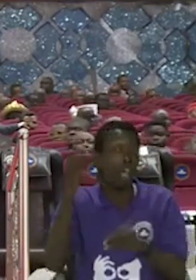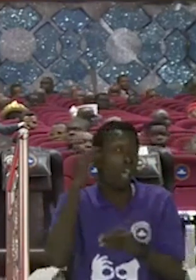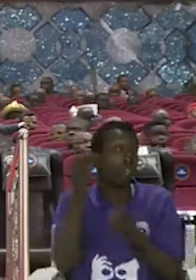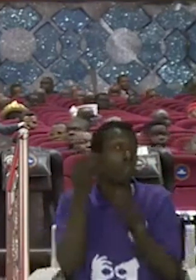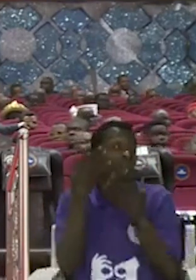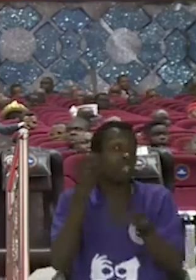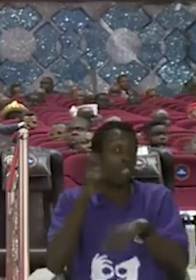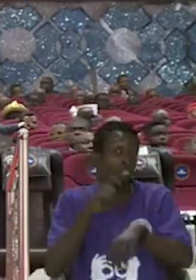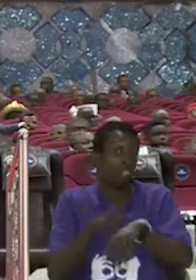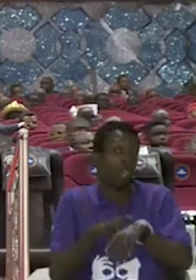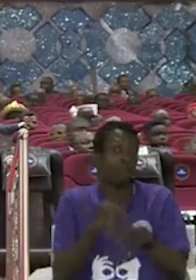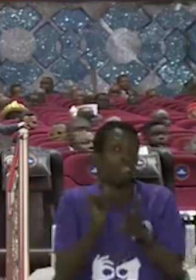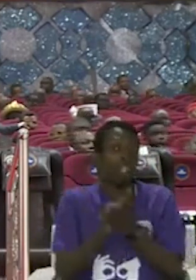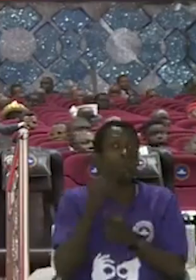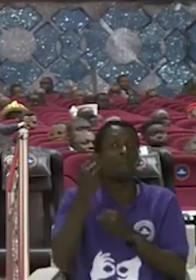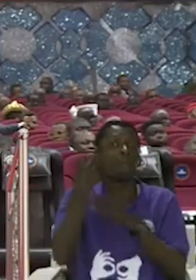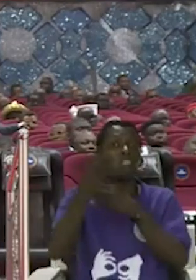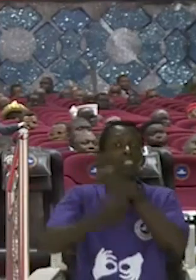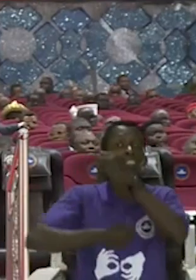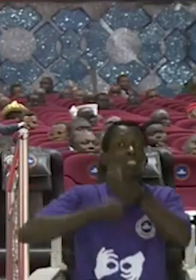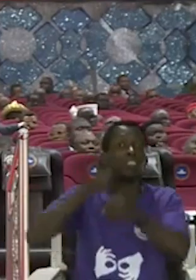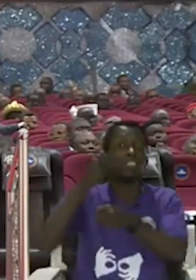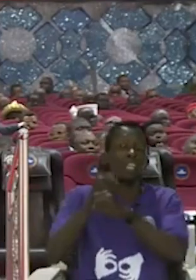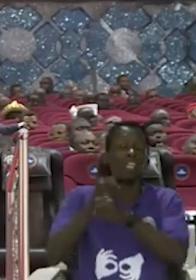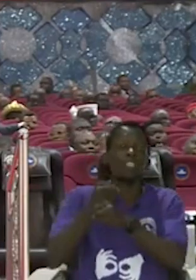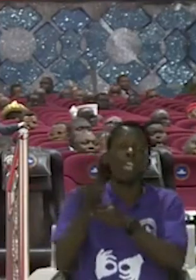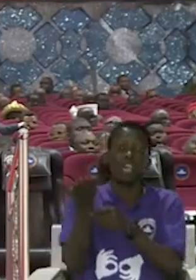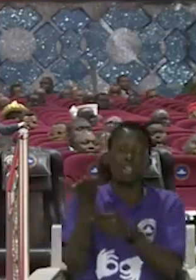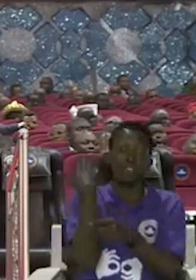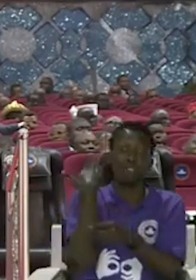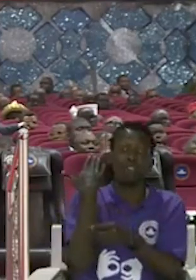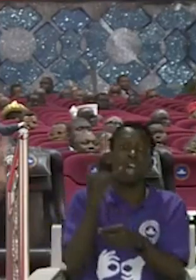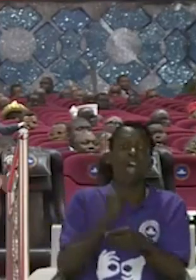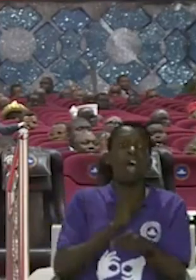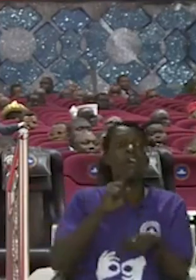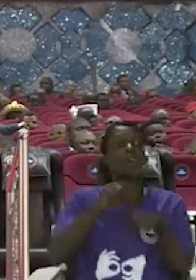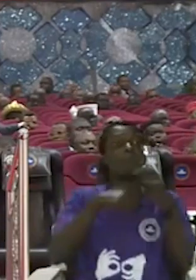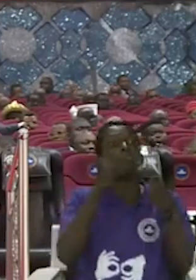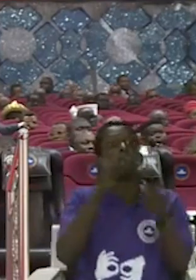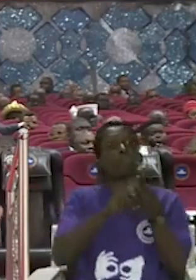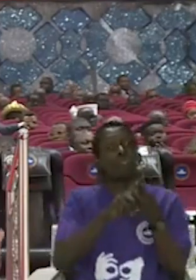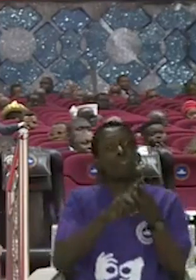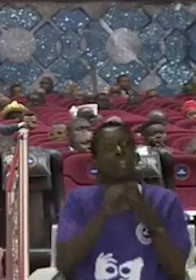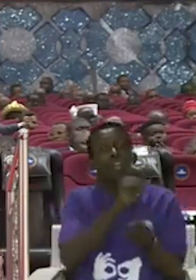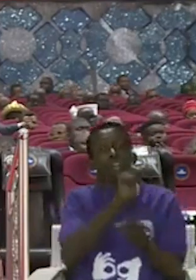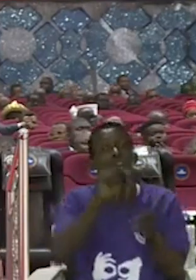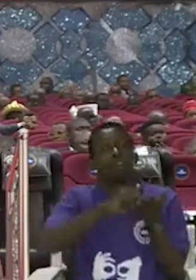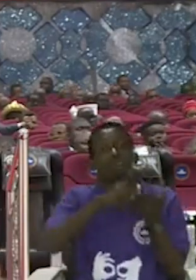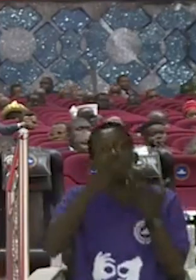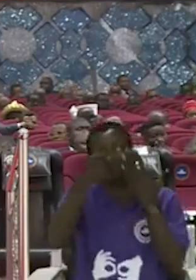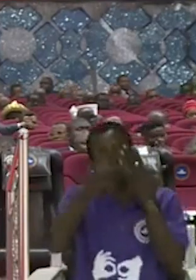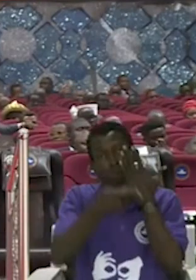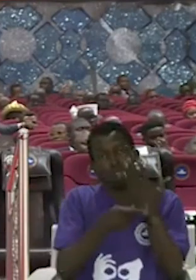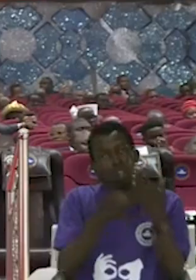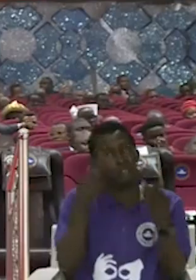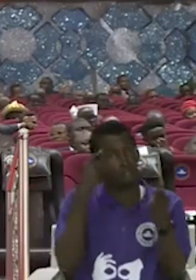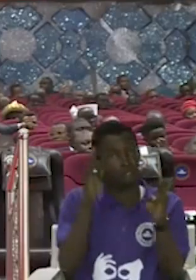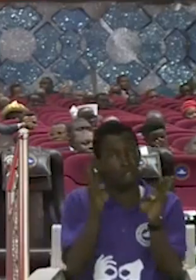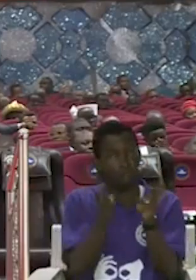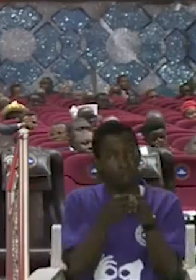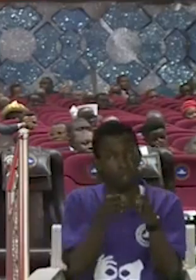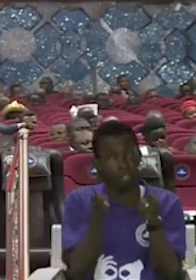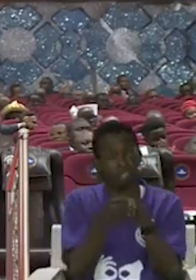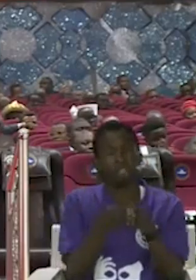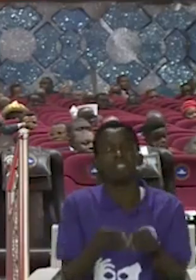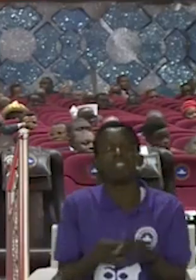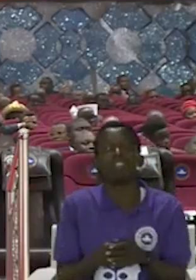years ago, I went to Tulsa to attend Kenneth Hagin's camp meeting.